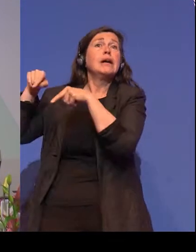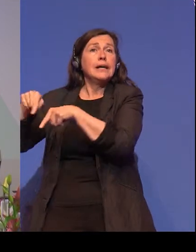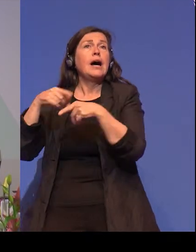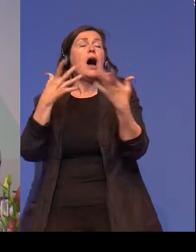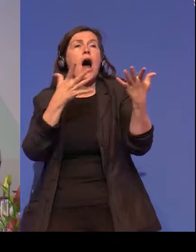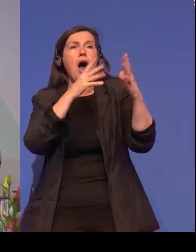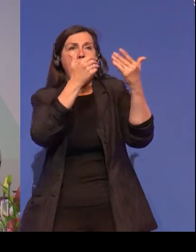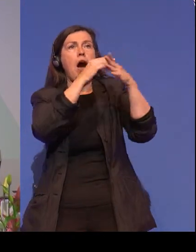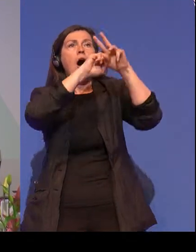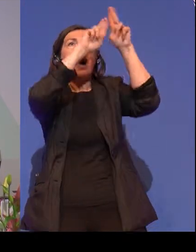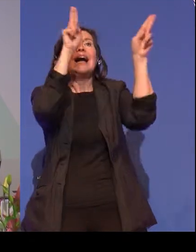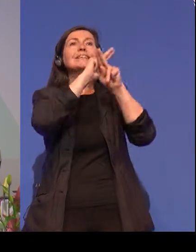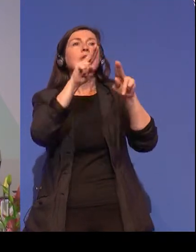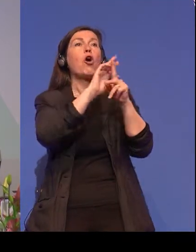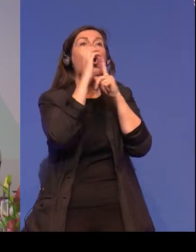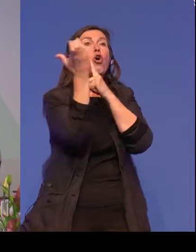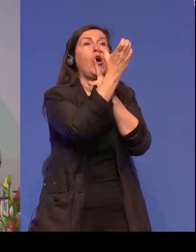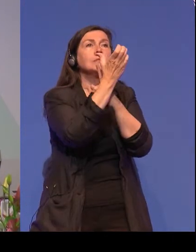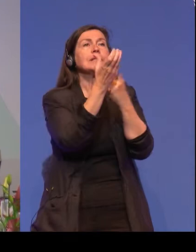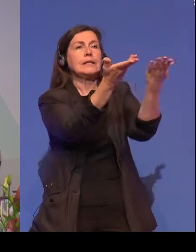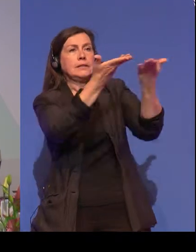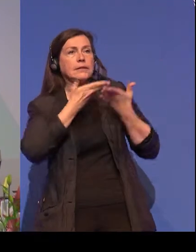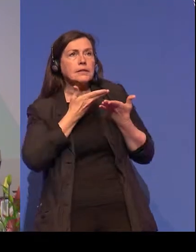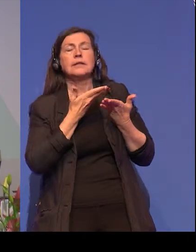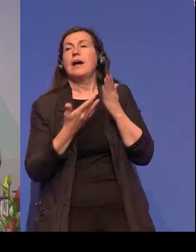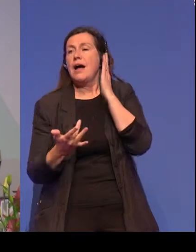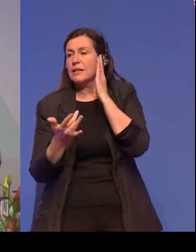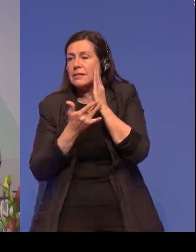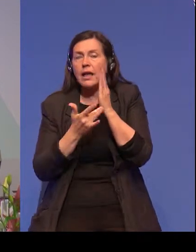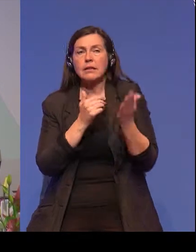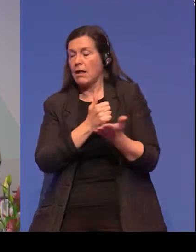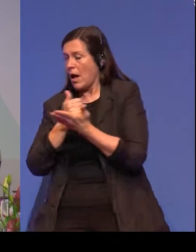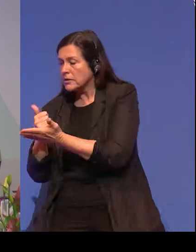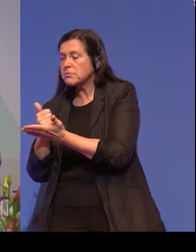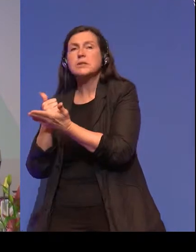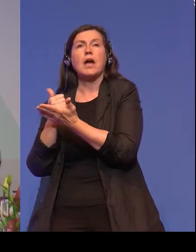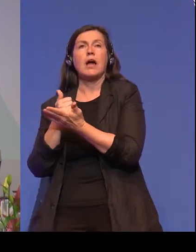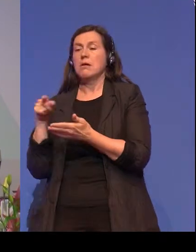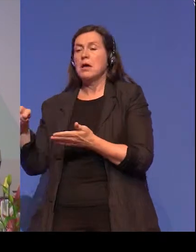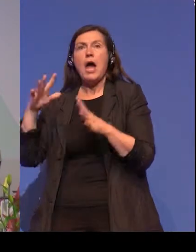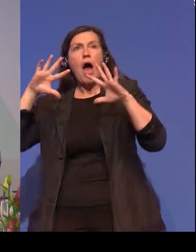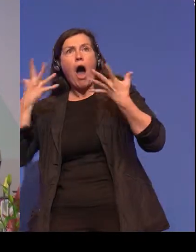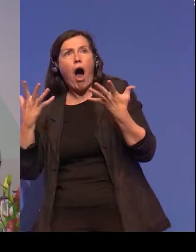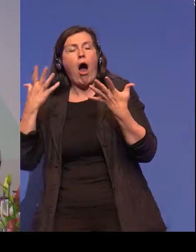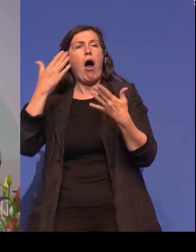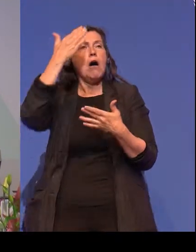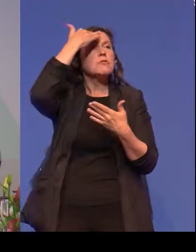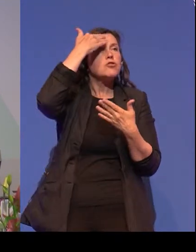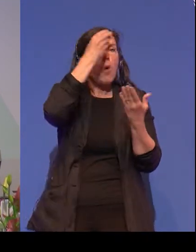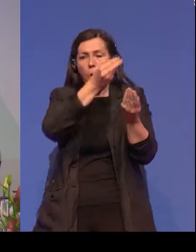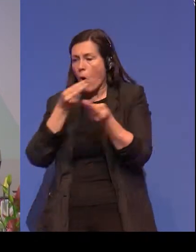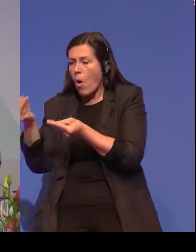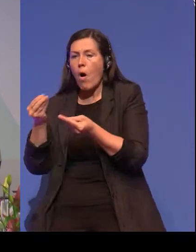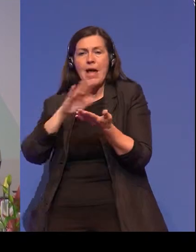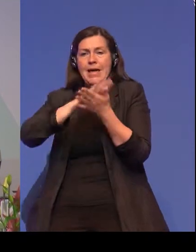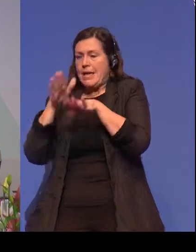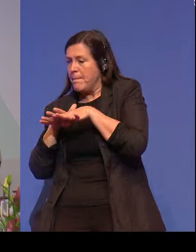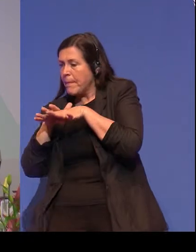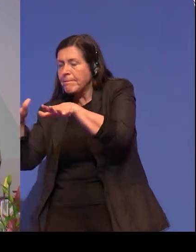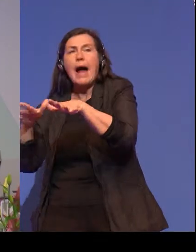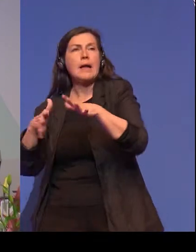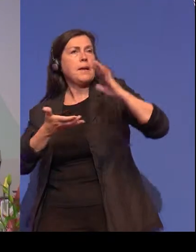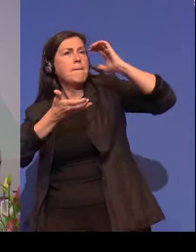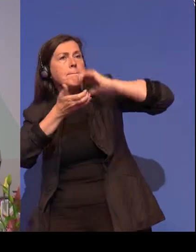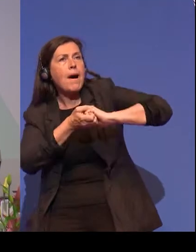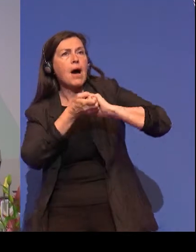international community through technical assistance, implementation support, knowledge sharing, innovation, and partnerships.